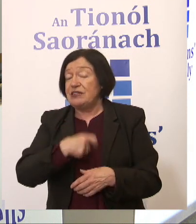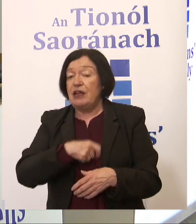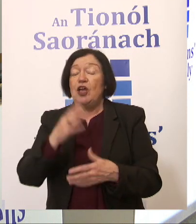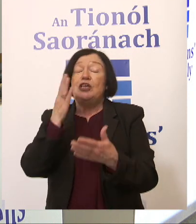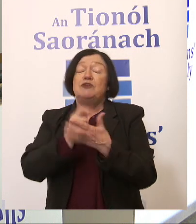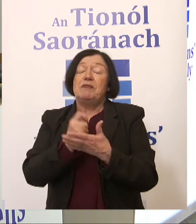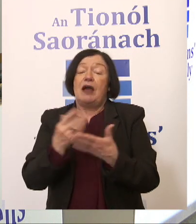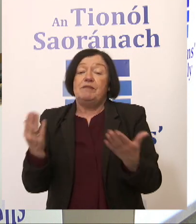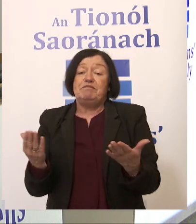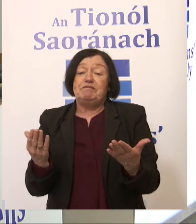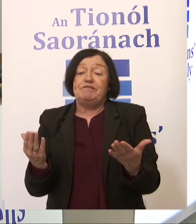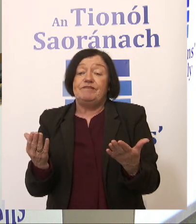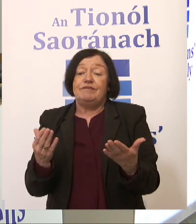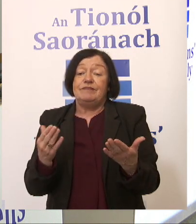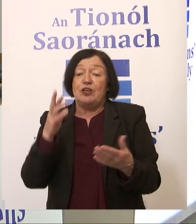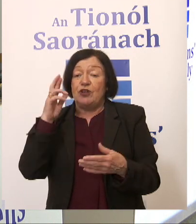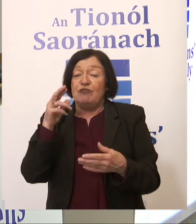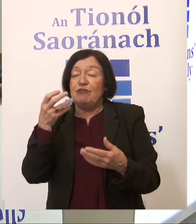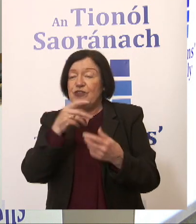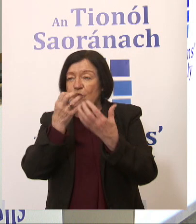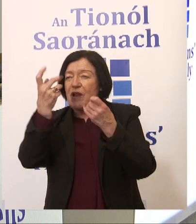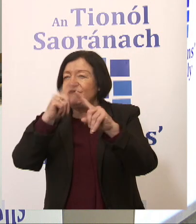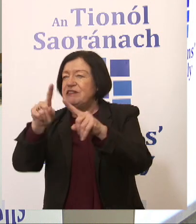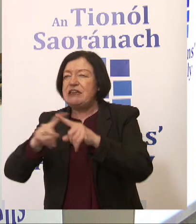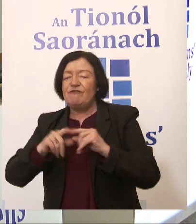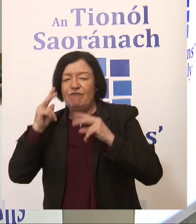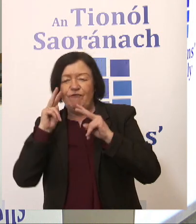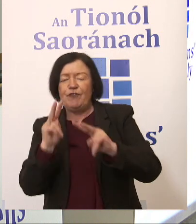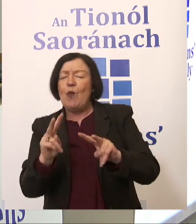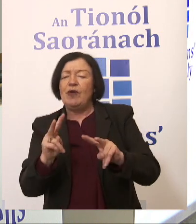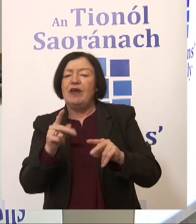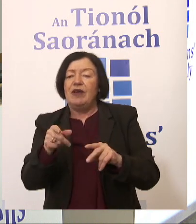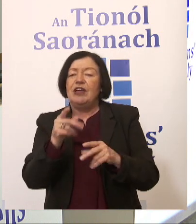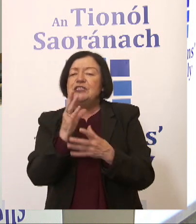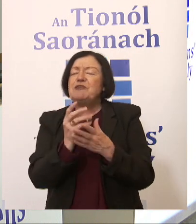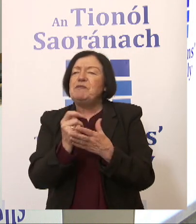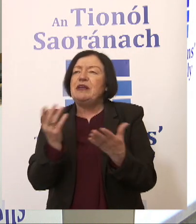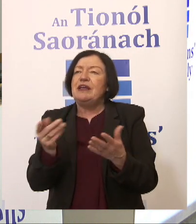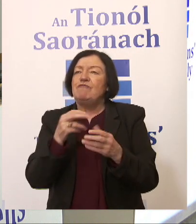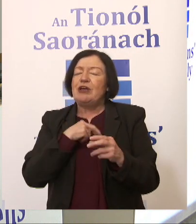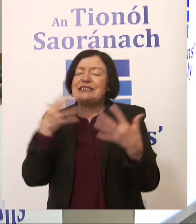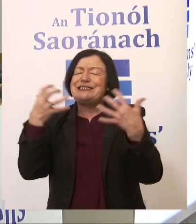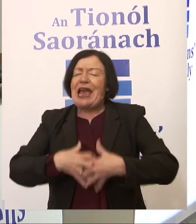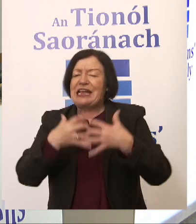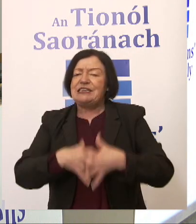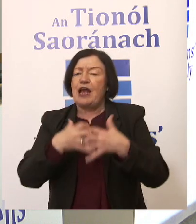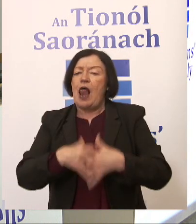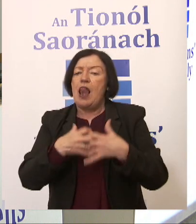be look, everybody will have a view and all of that. Sometimes there are real technical